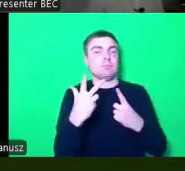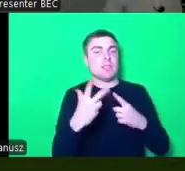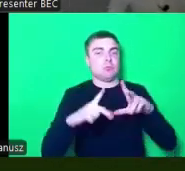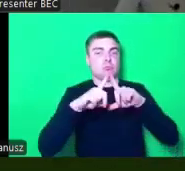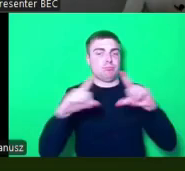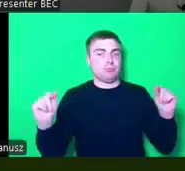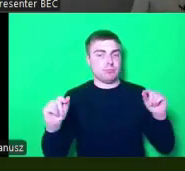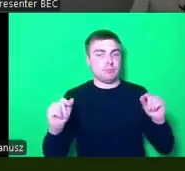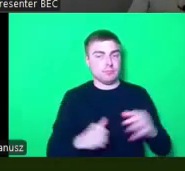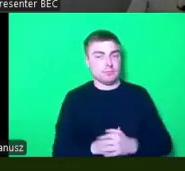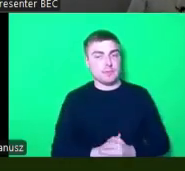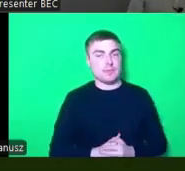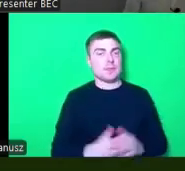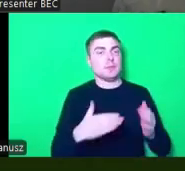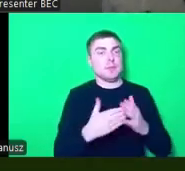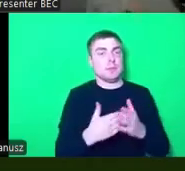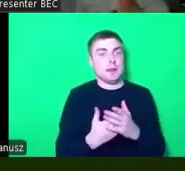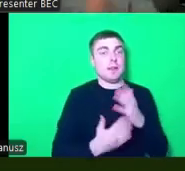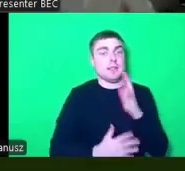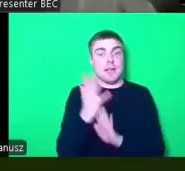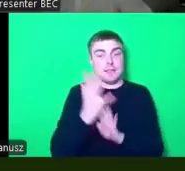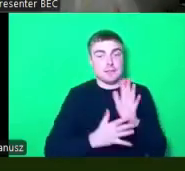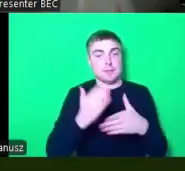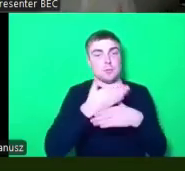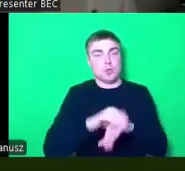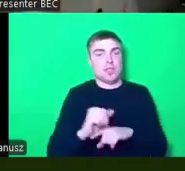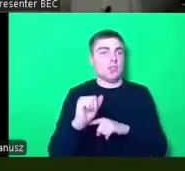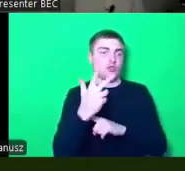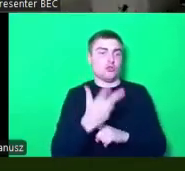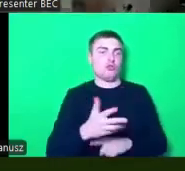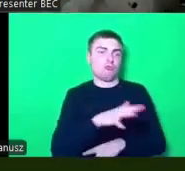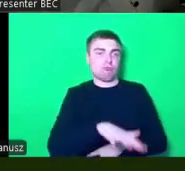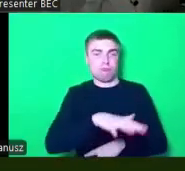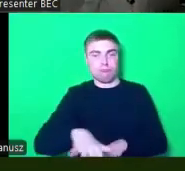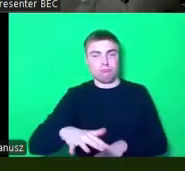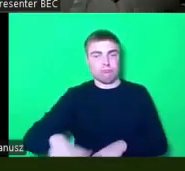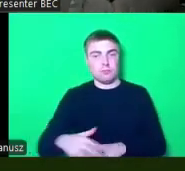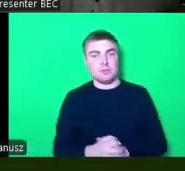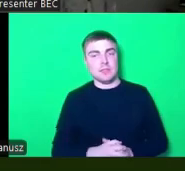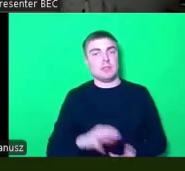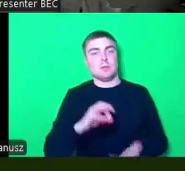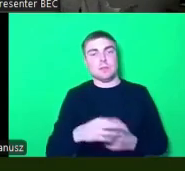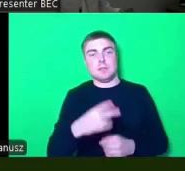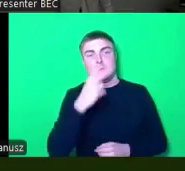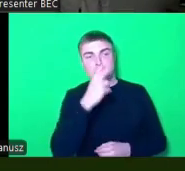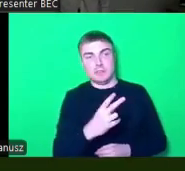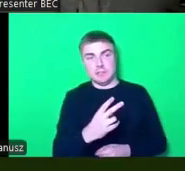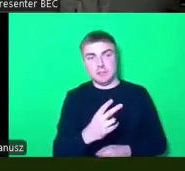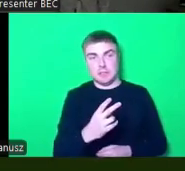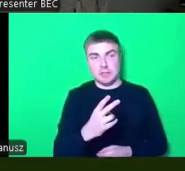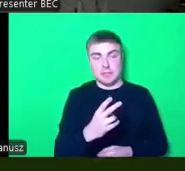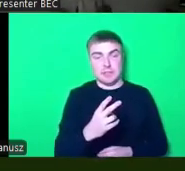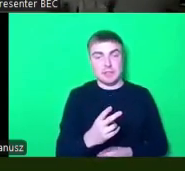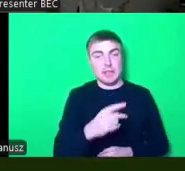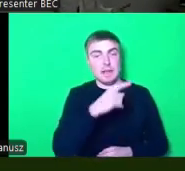options in a landscape. And that's what you see here in the middle. And so you see the red dotted line, which is just a triad